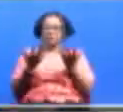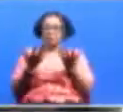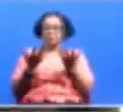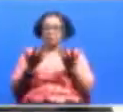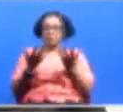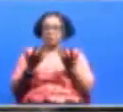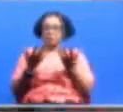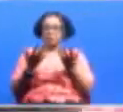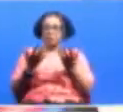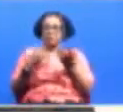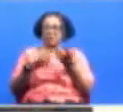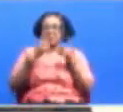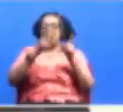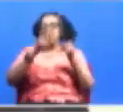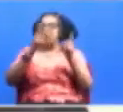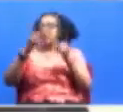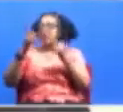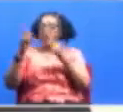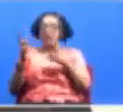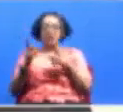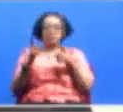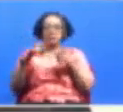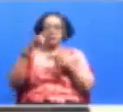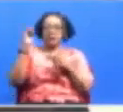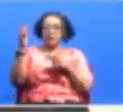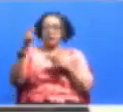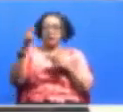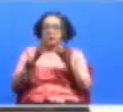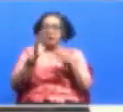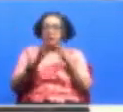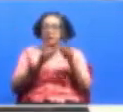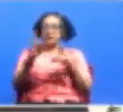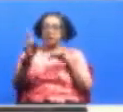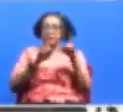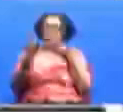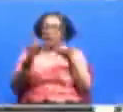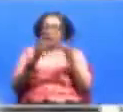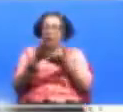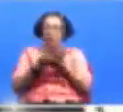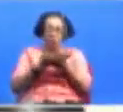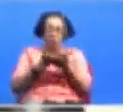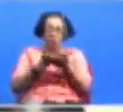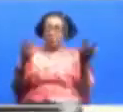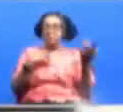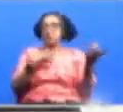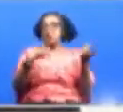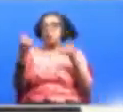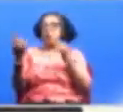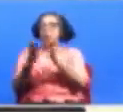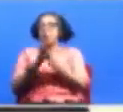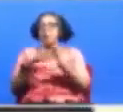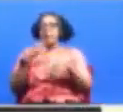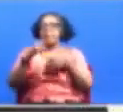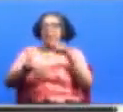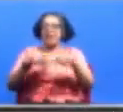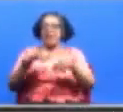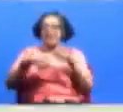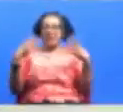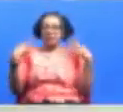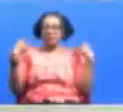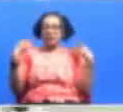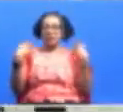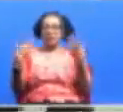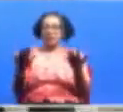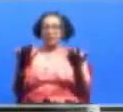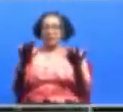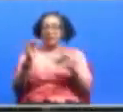roam around Kenya. I'm like a nomad. So if I travel to a place, I'll go with my bike, and then I'll just train there. That's the beauty